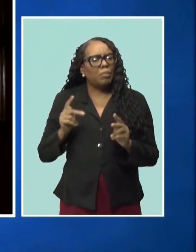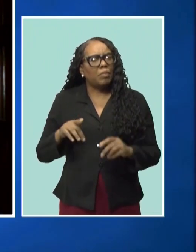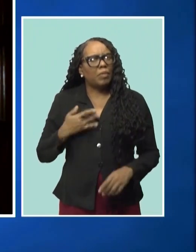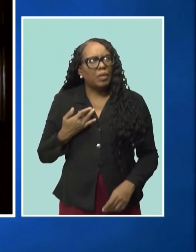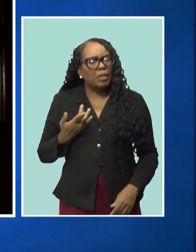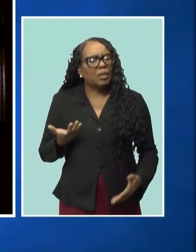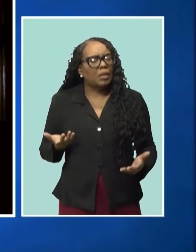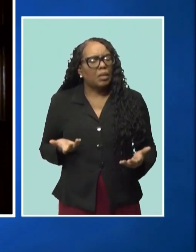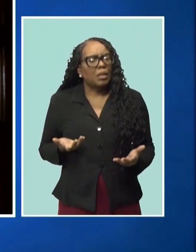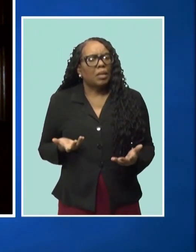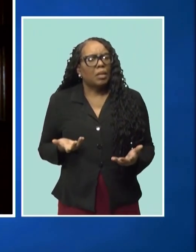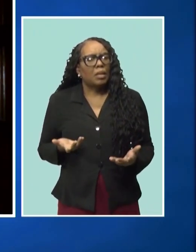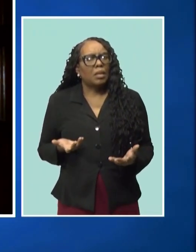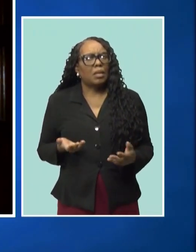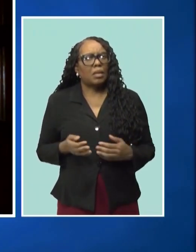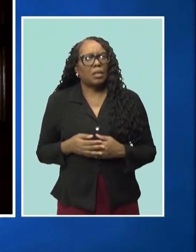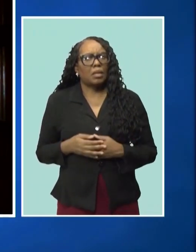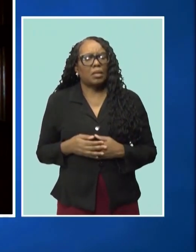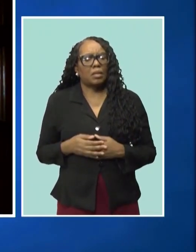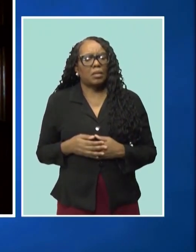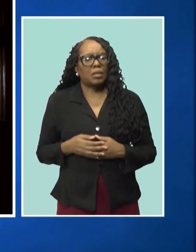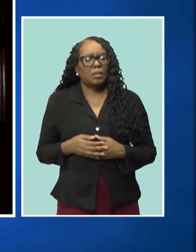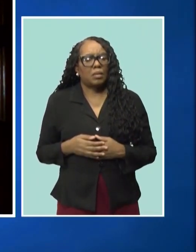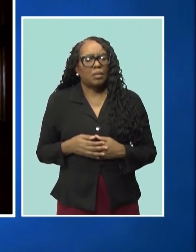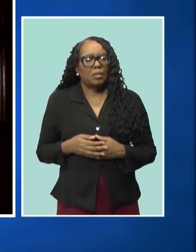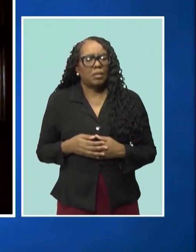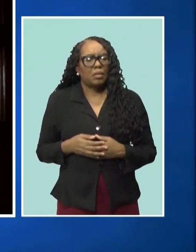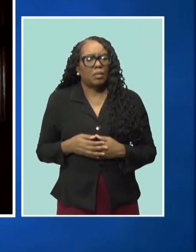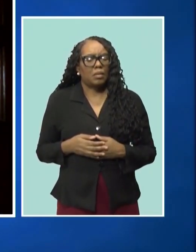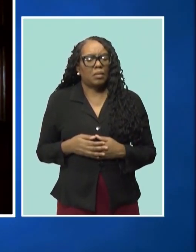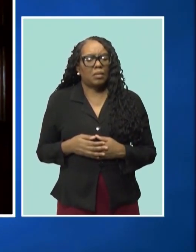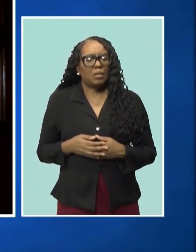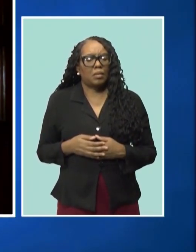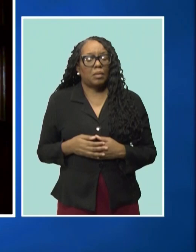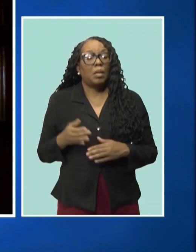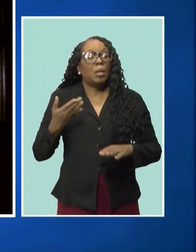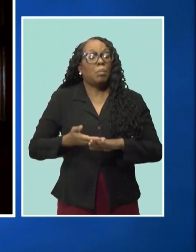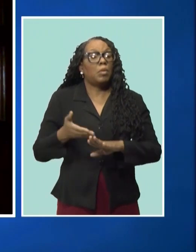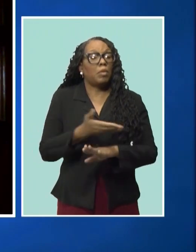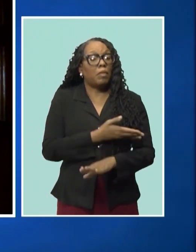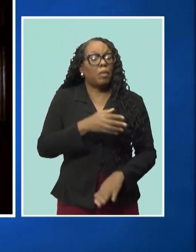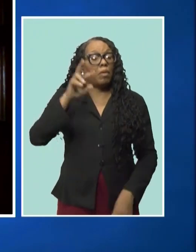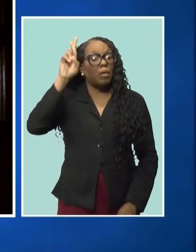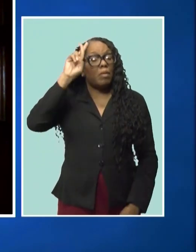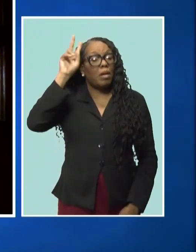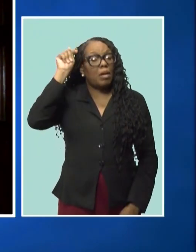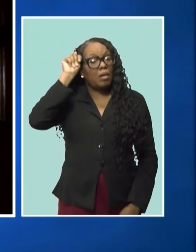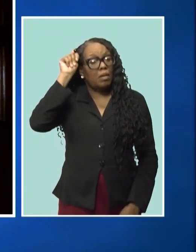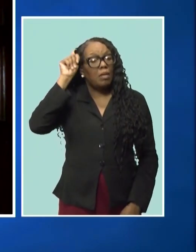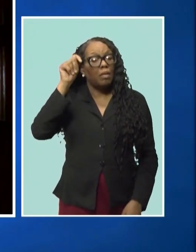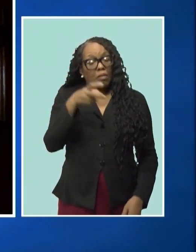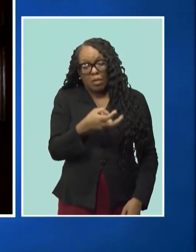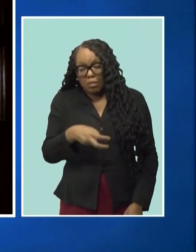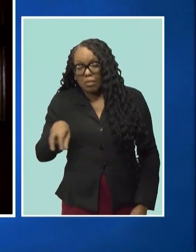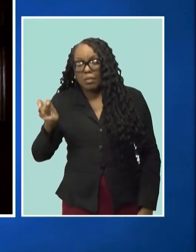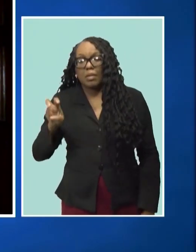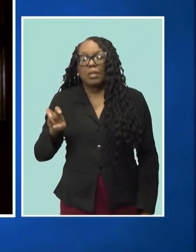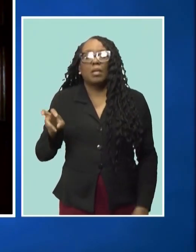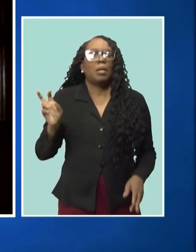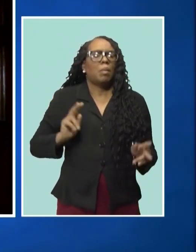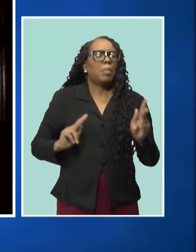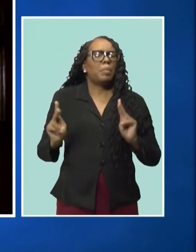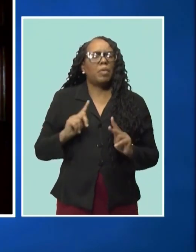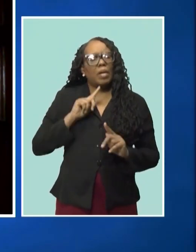Thorne, they were already questioning the legitimacy, the very legitimacy of Dr. Yearwood